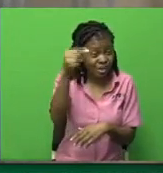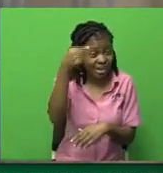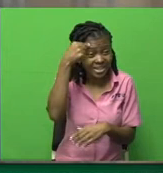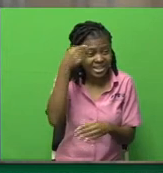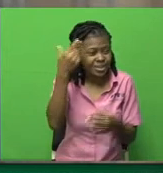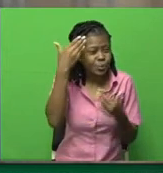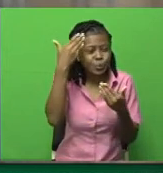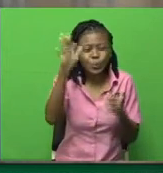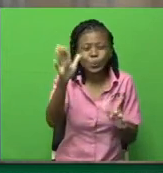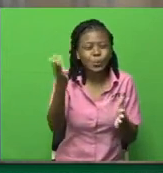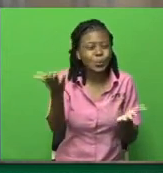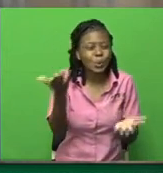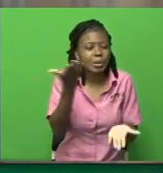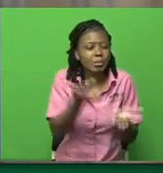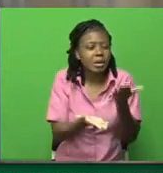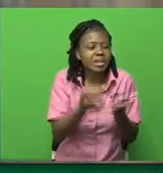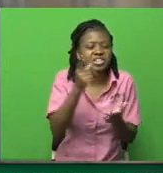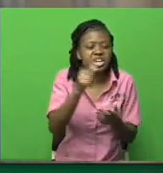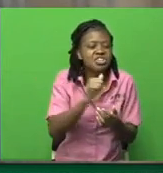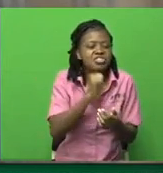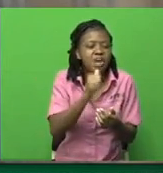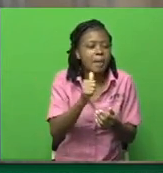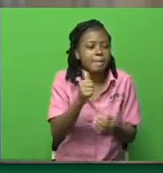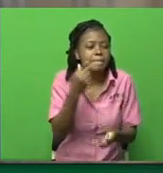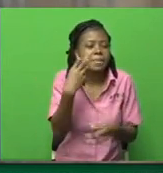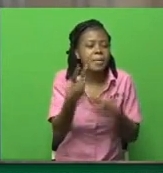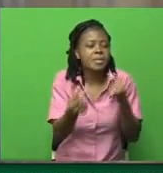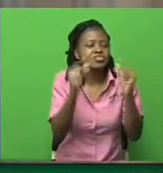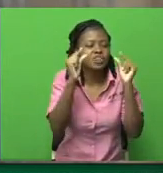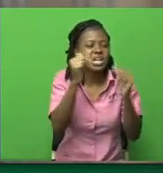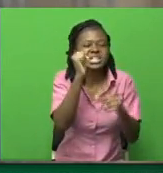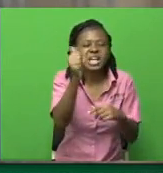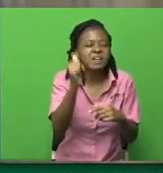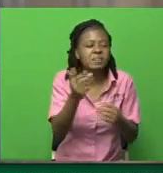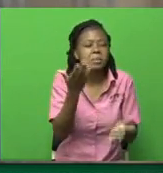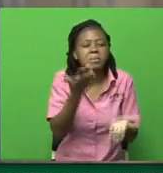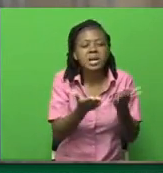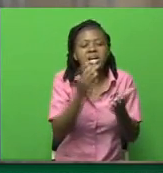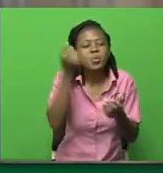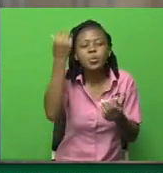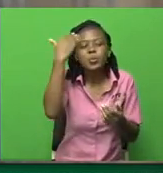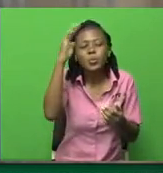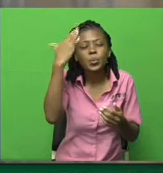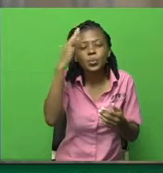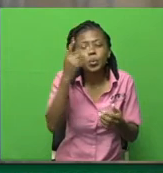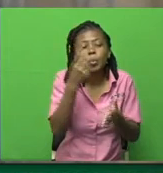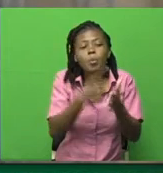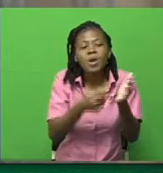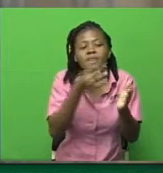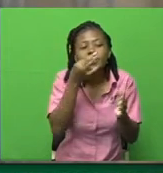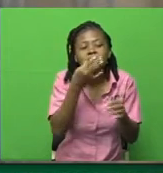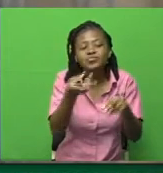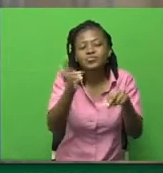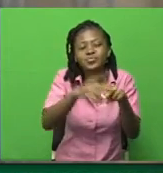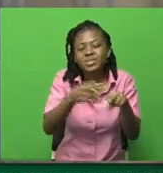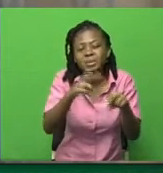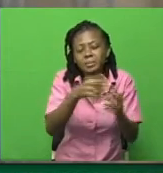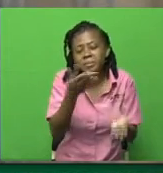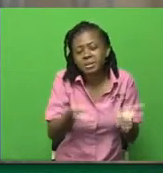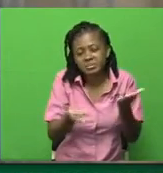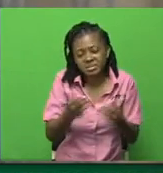this maybe they don't go shopping for things in the market and in the grocery they just don't know I looked at the